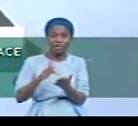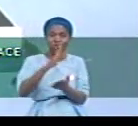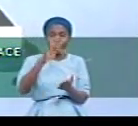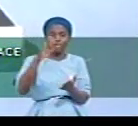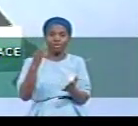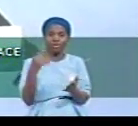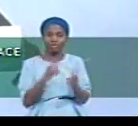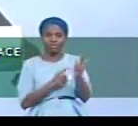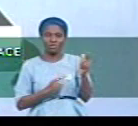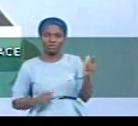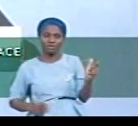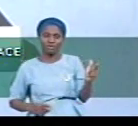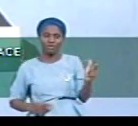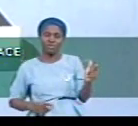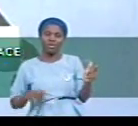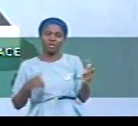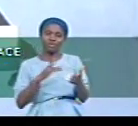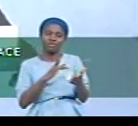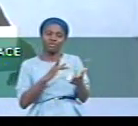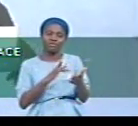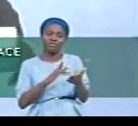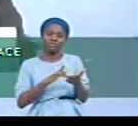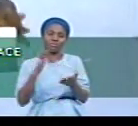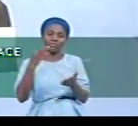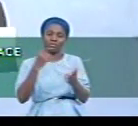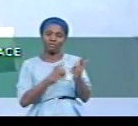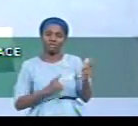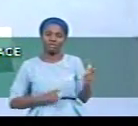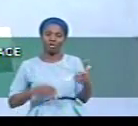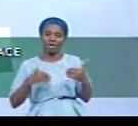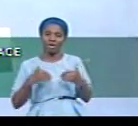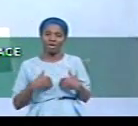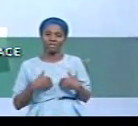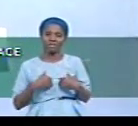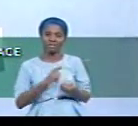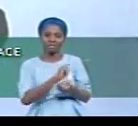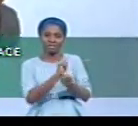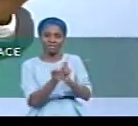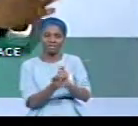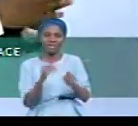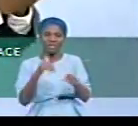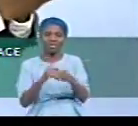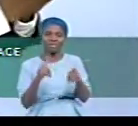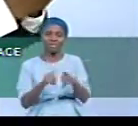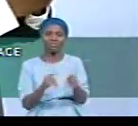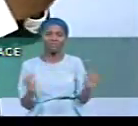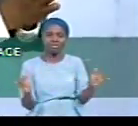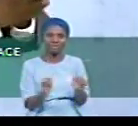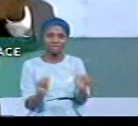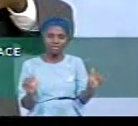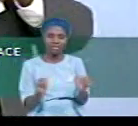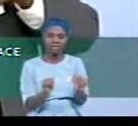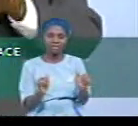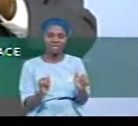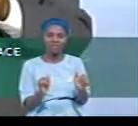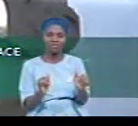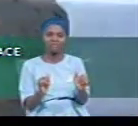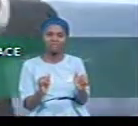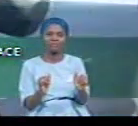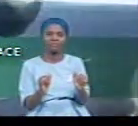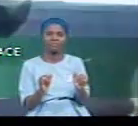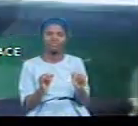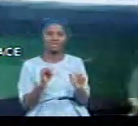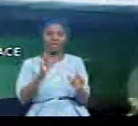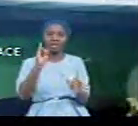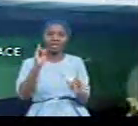are changed into the same image, from glory to